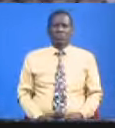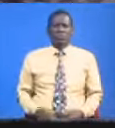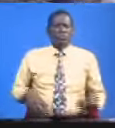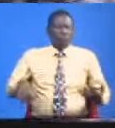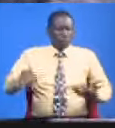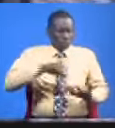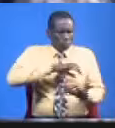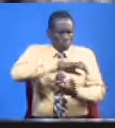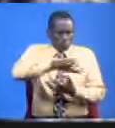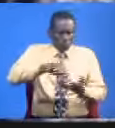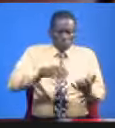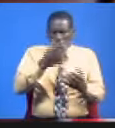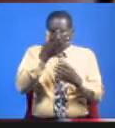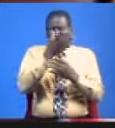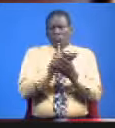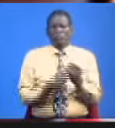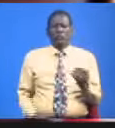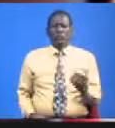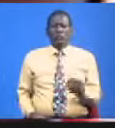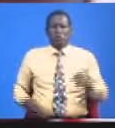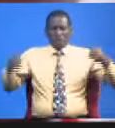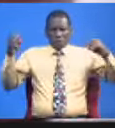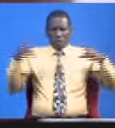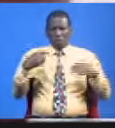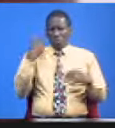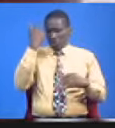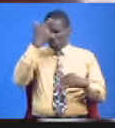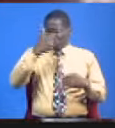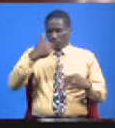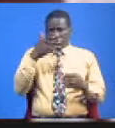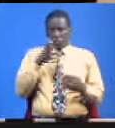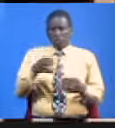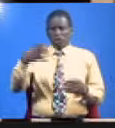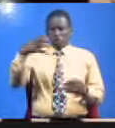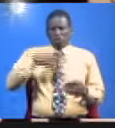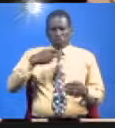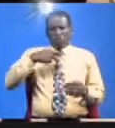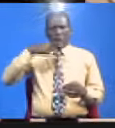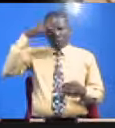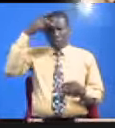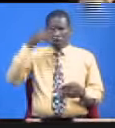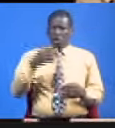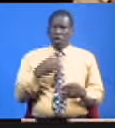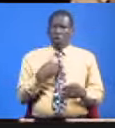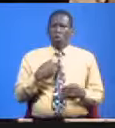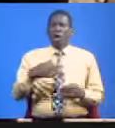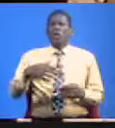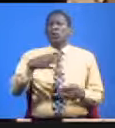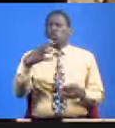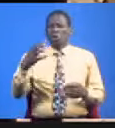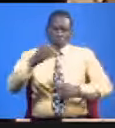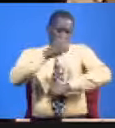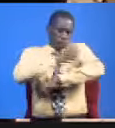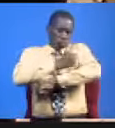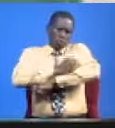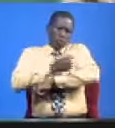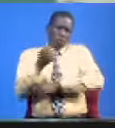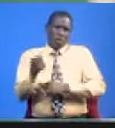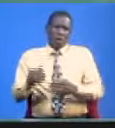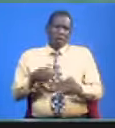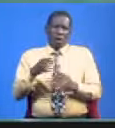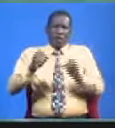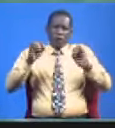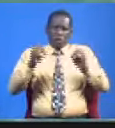Confusion and disappointment was evident on the faces of shocked parents who had turned up at the school compound after